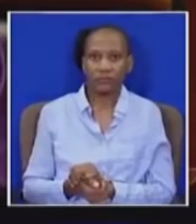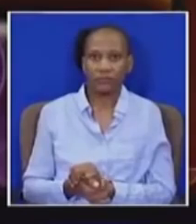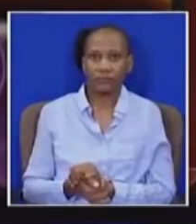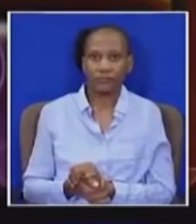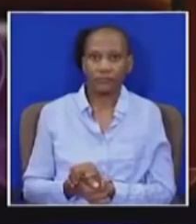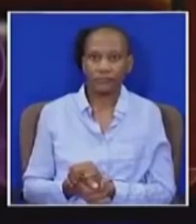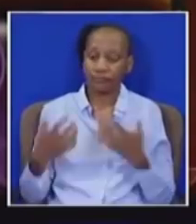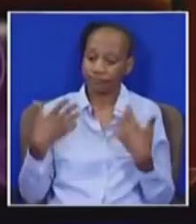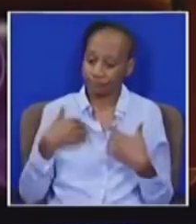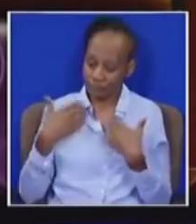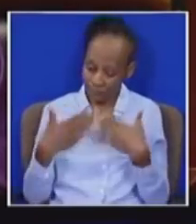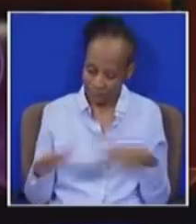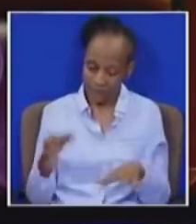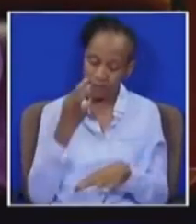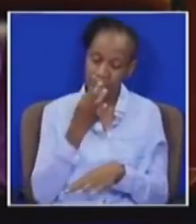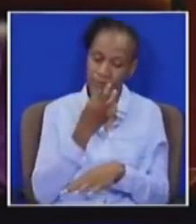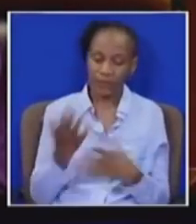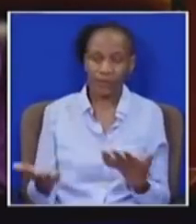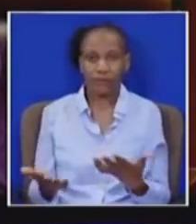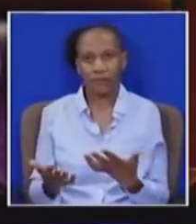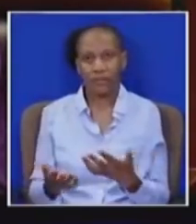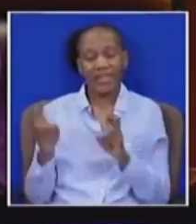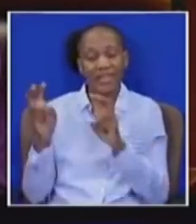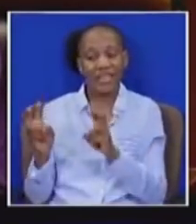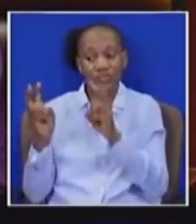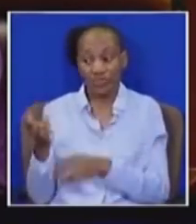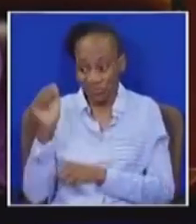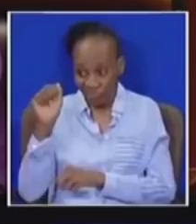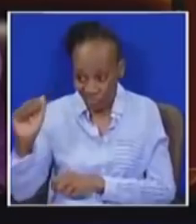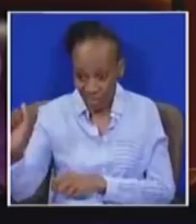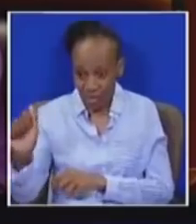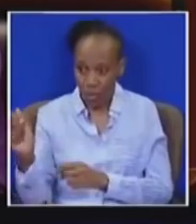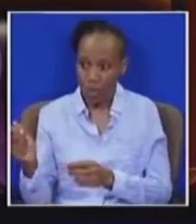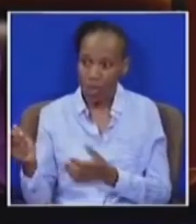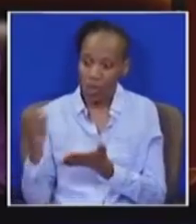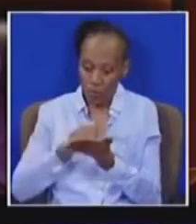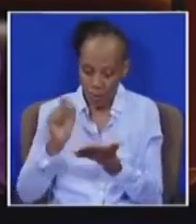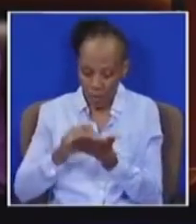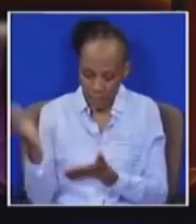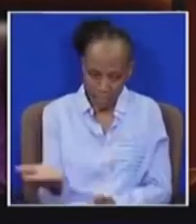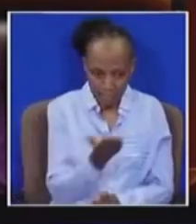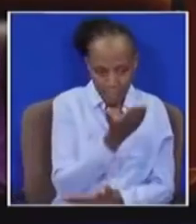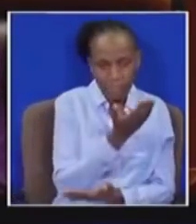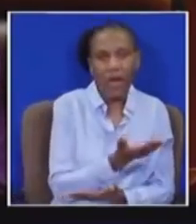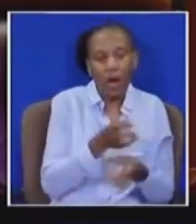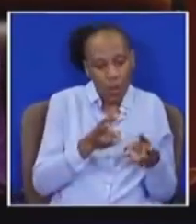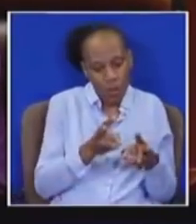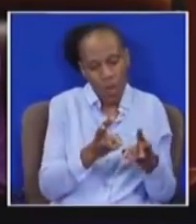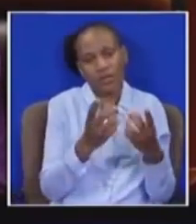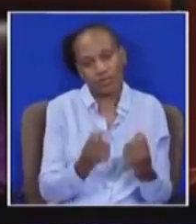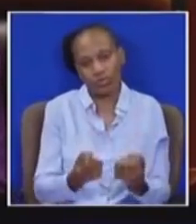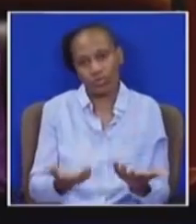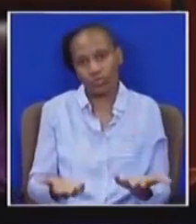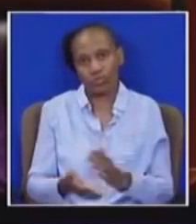As I've said, Madam Speaker. that issue must be raised in the form of a properly constituted